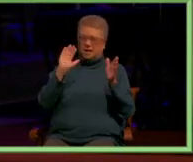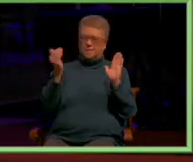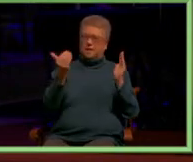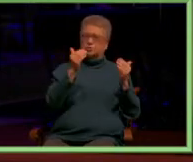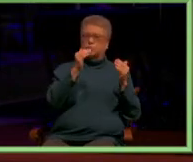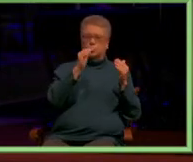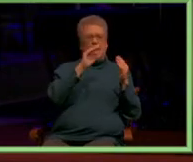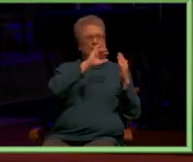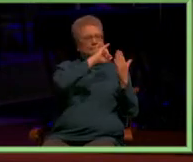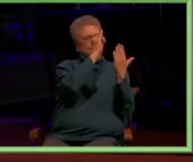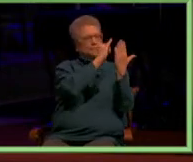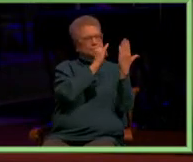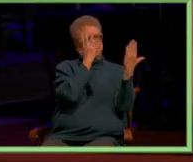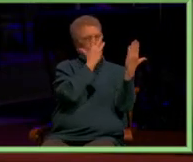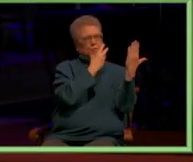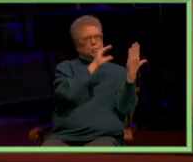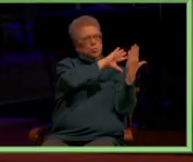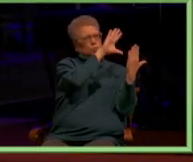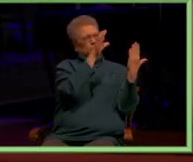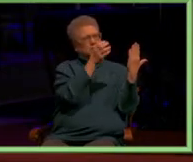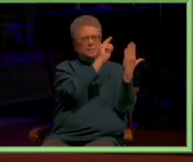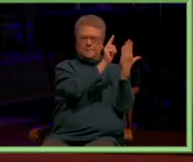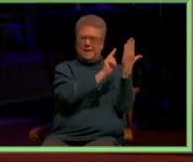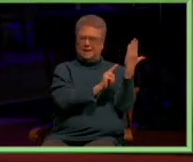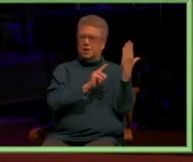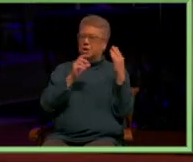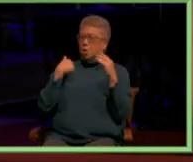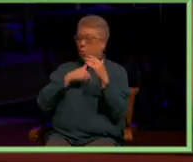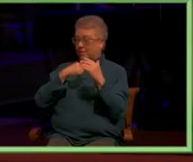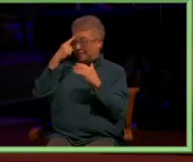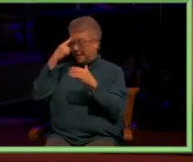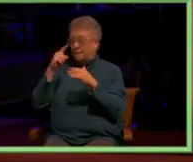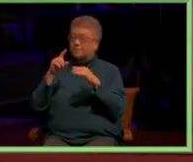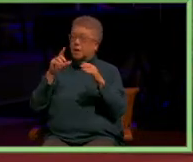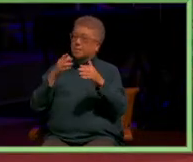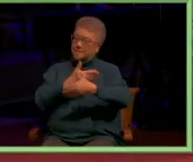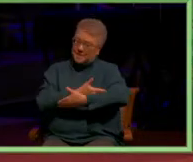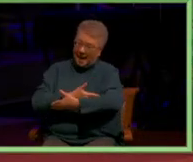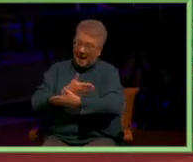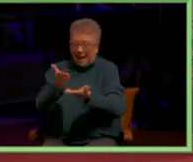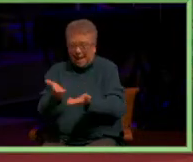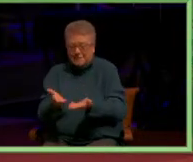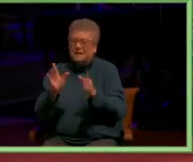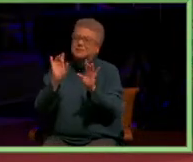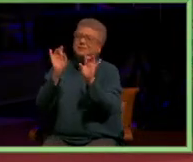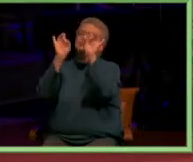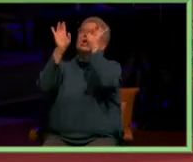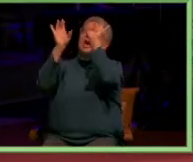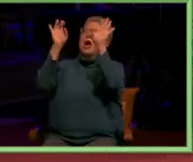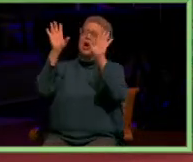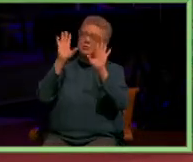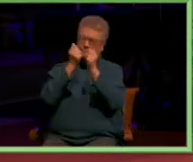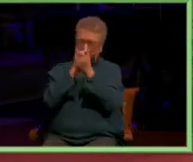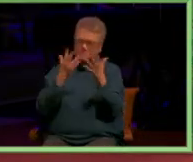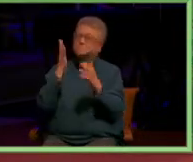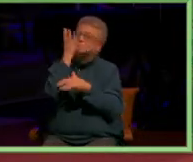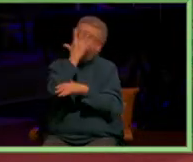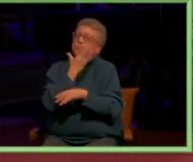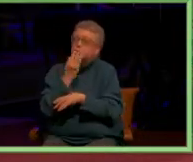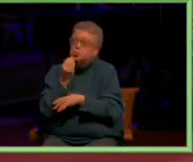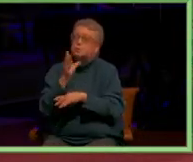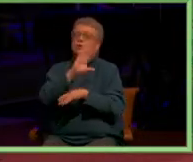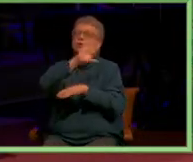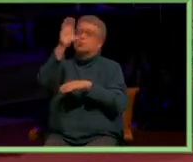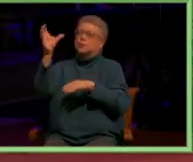shepherds and a swaddling baby and an angel and the stars, and there's great joy in that. There's great beauty in that. There's beauty in the